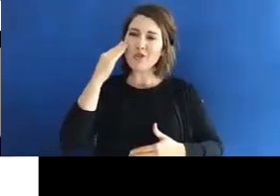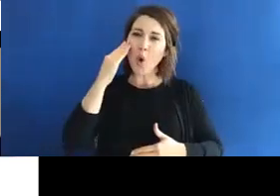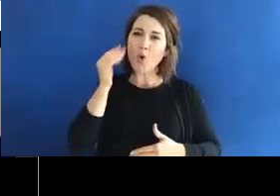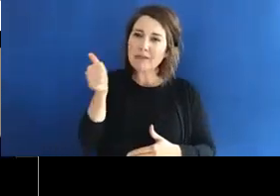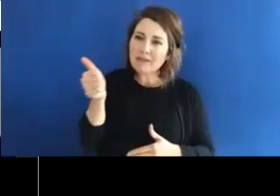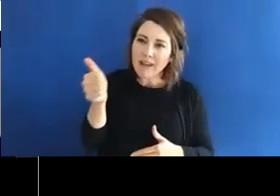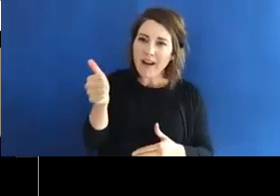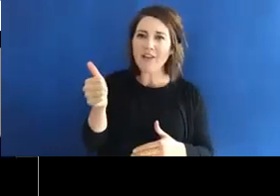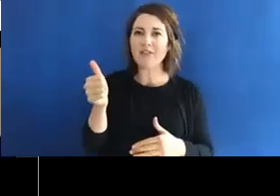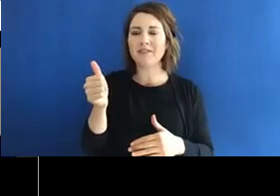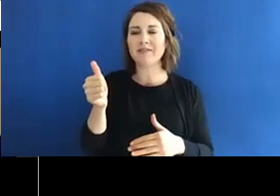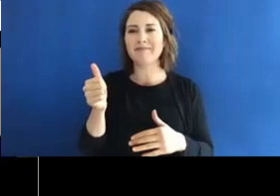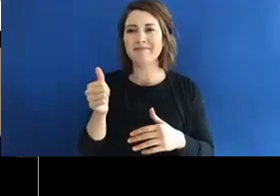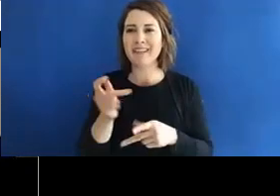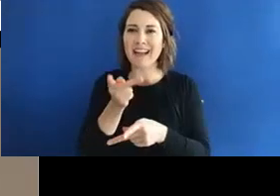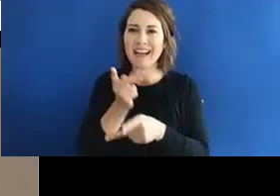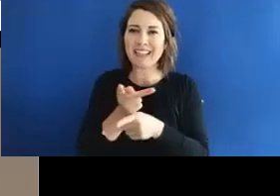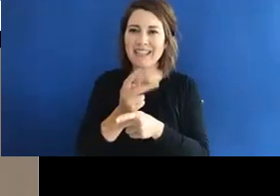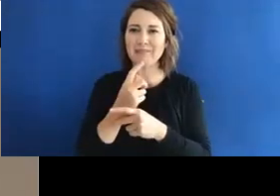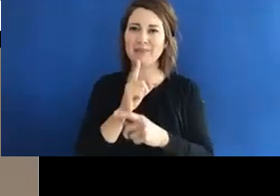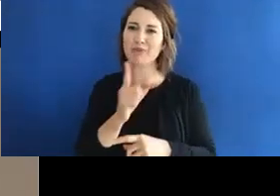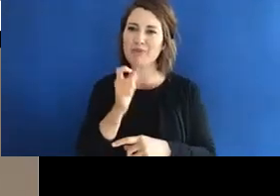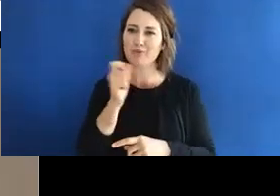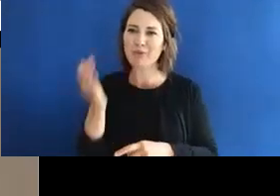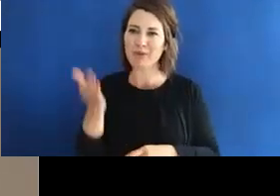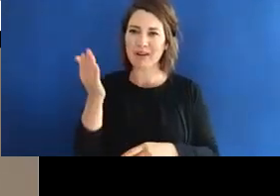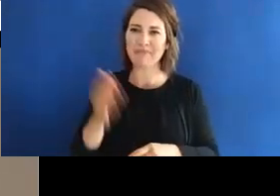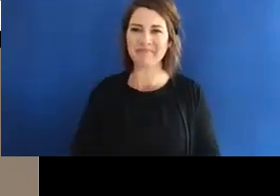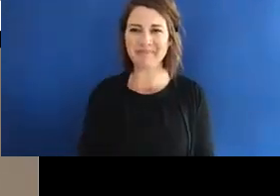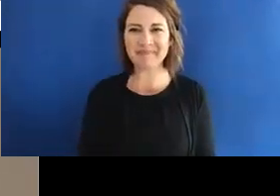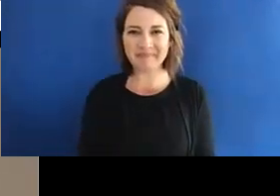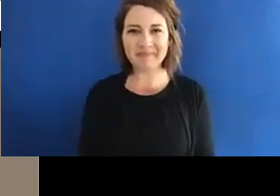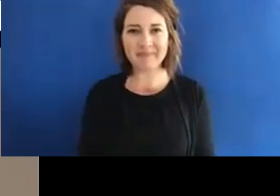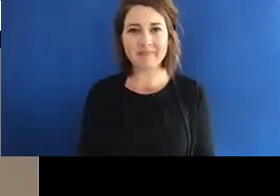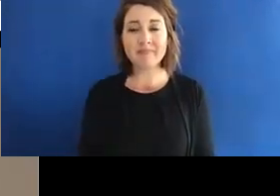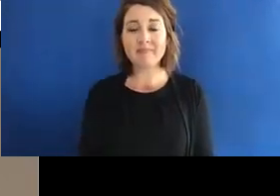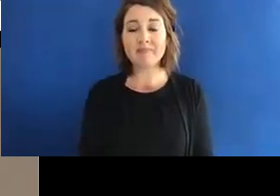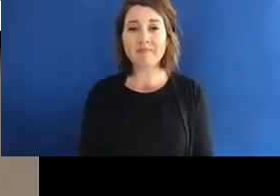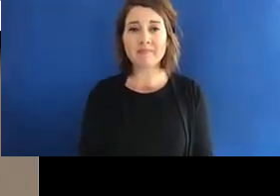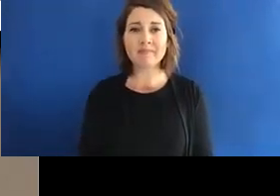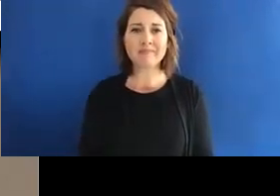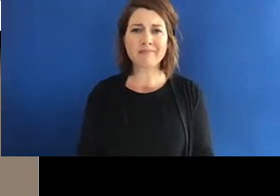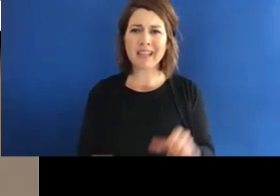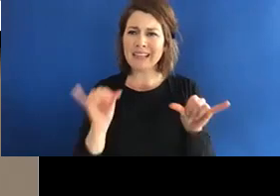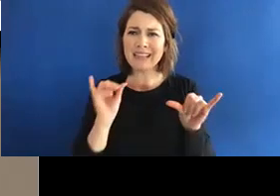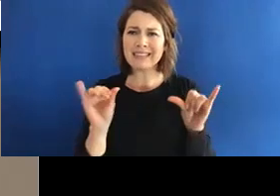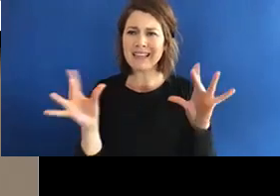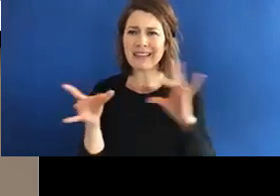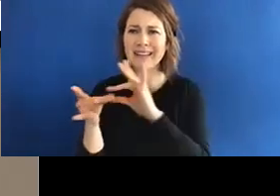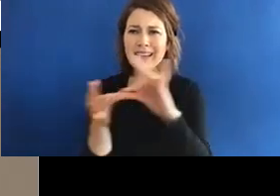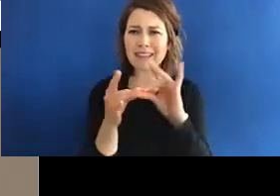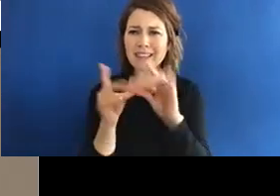you believe, and stay true to that. And then last, I would just say, stay connected to those you serve. You